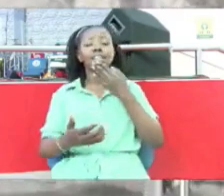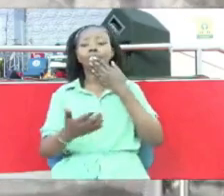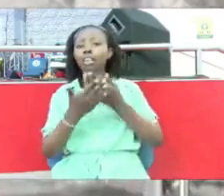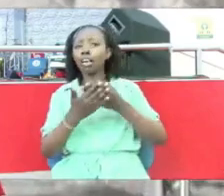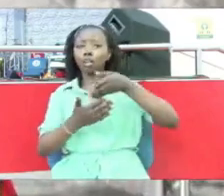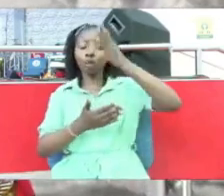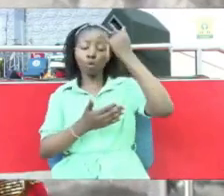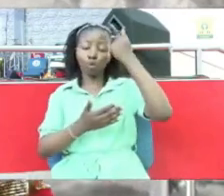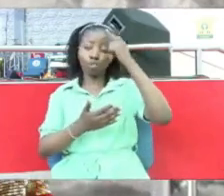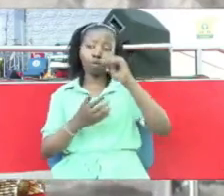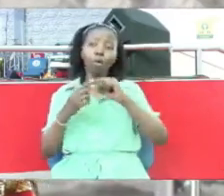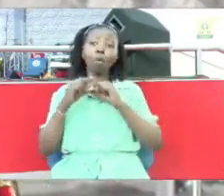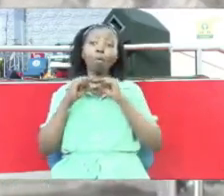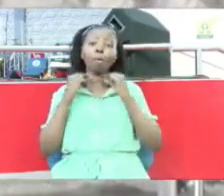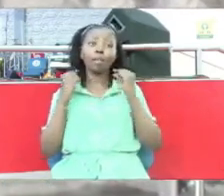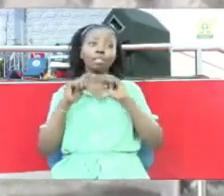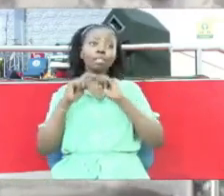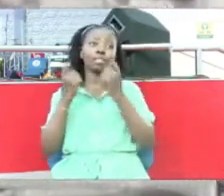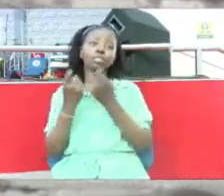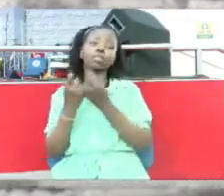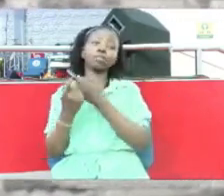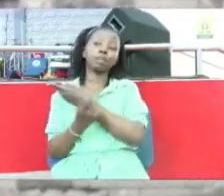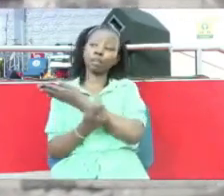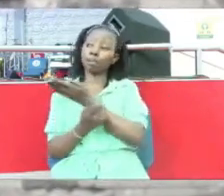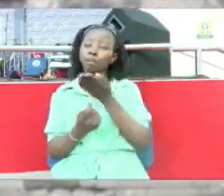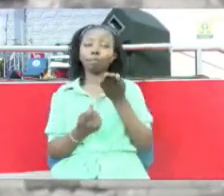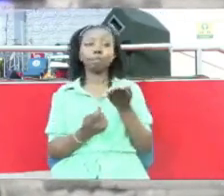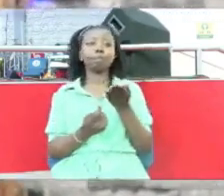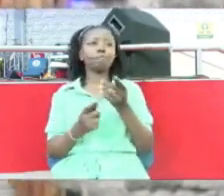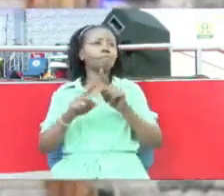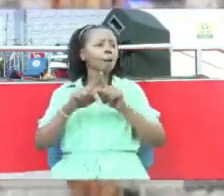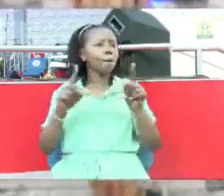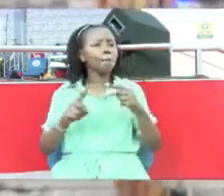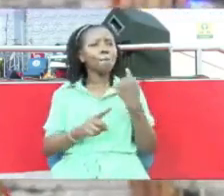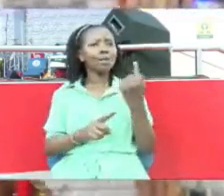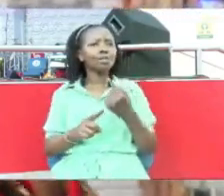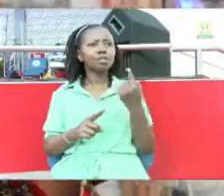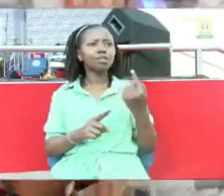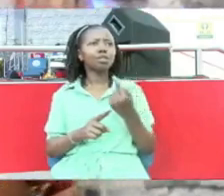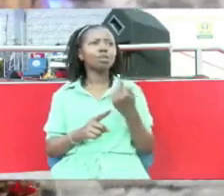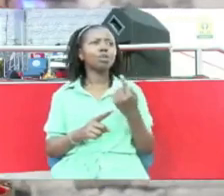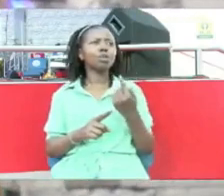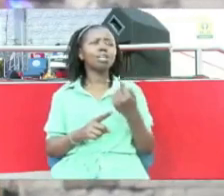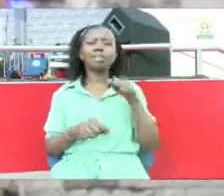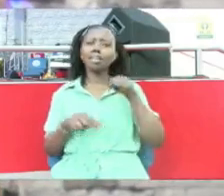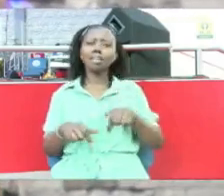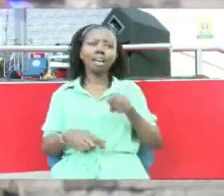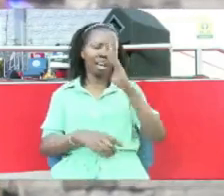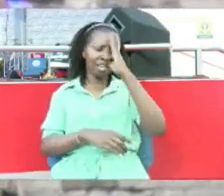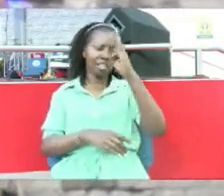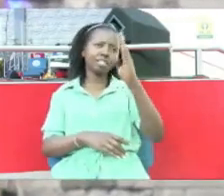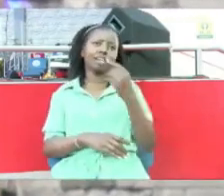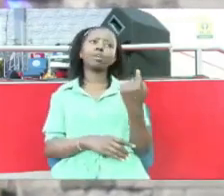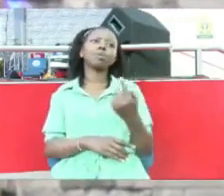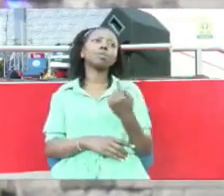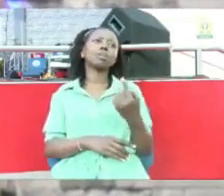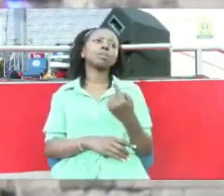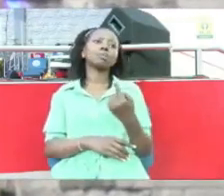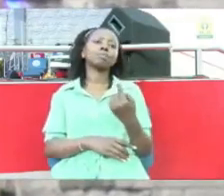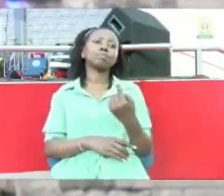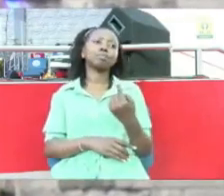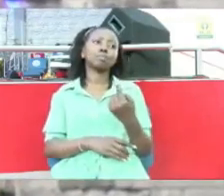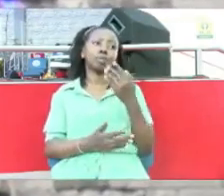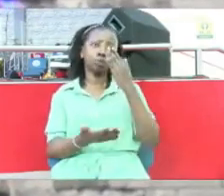wahudumu hapa wa kutuhudumia lakini tunashukuru Mungu juu yao. But they're only here on a Sunday. But wanasikiza kwa niaba